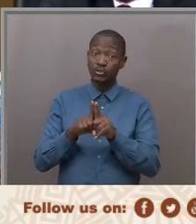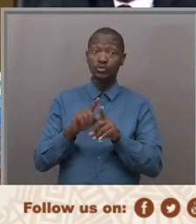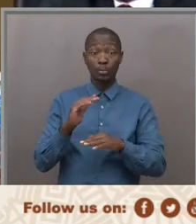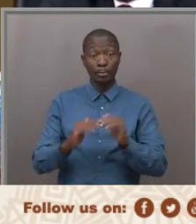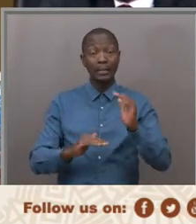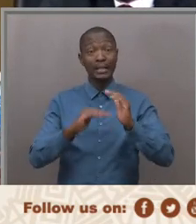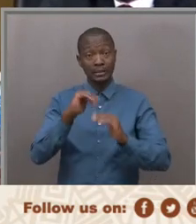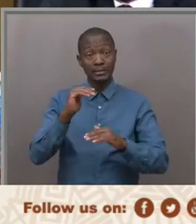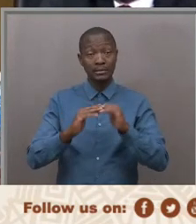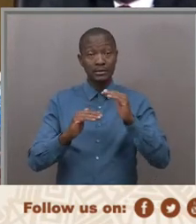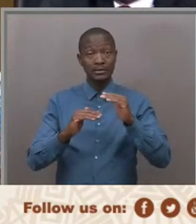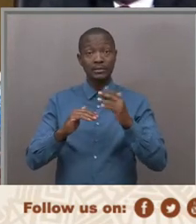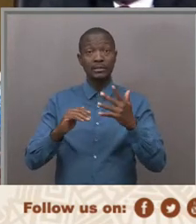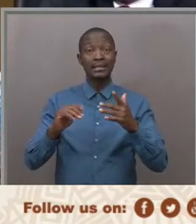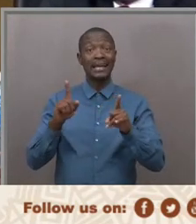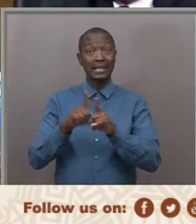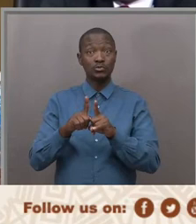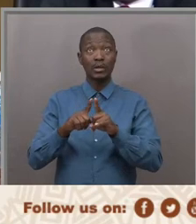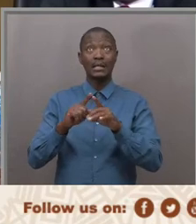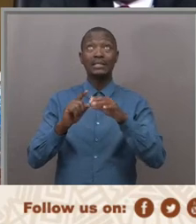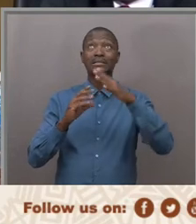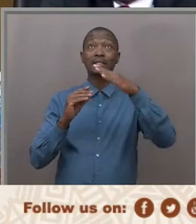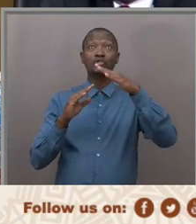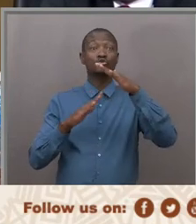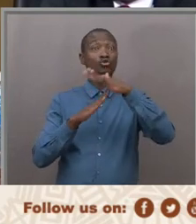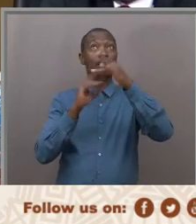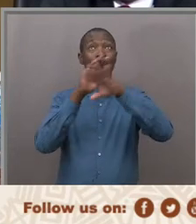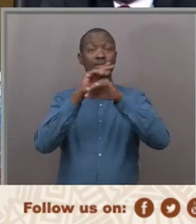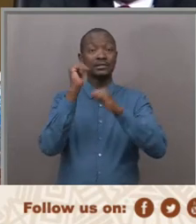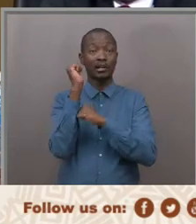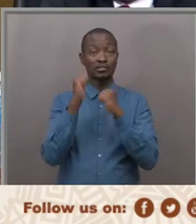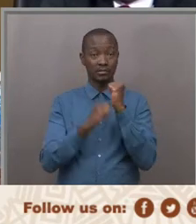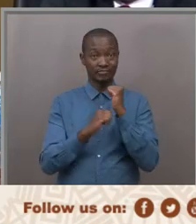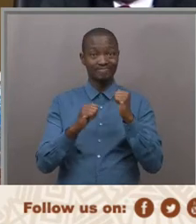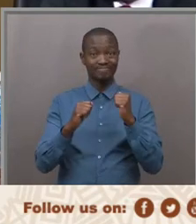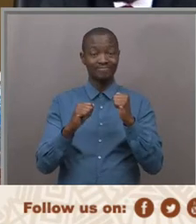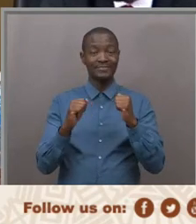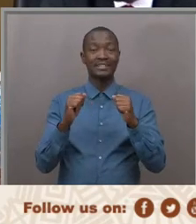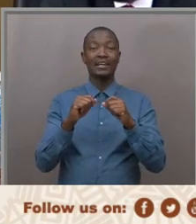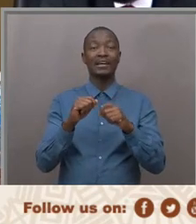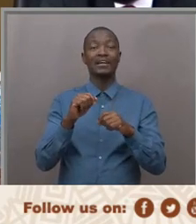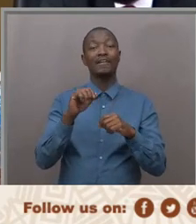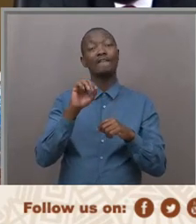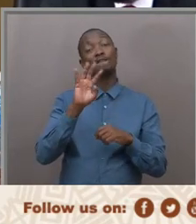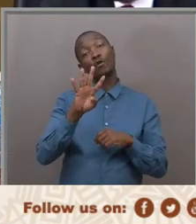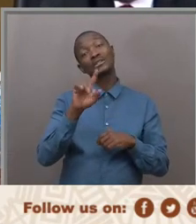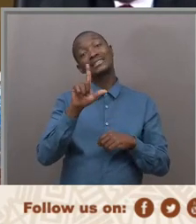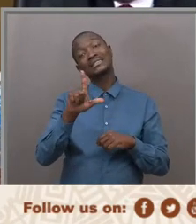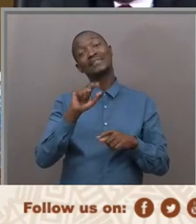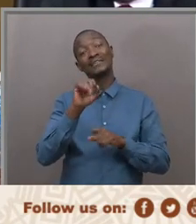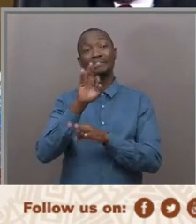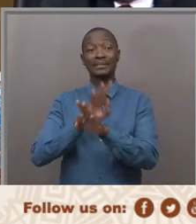the bulk as well as the top structures, so they have already 47%